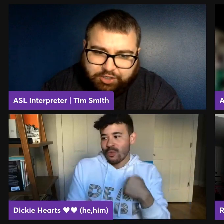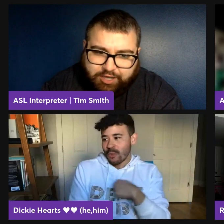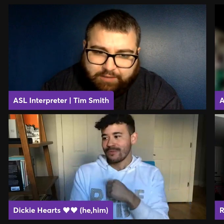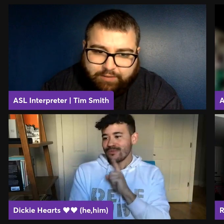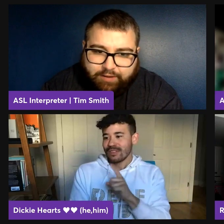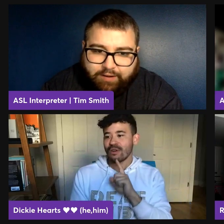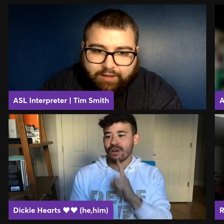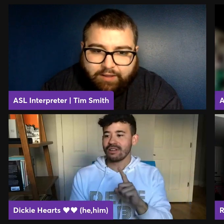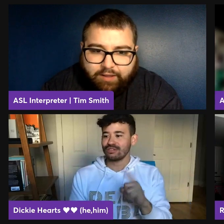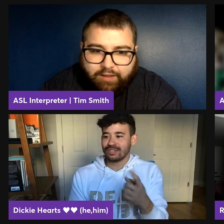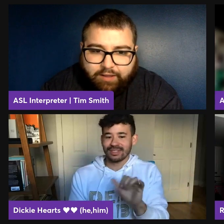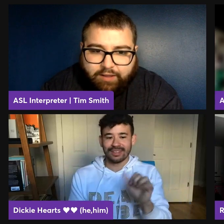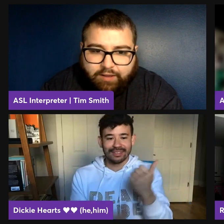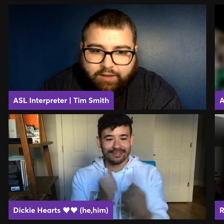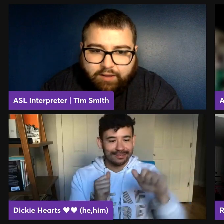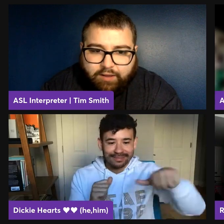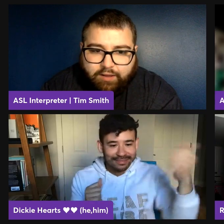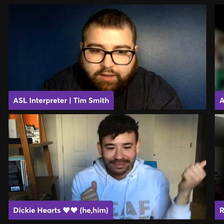super cliche, but